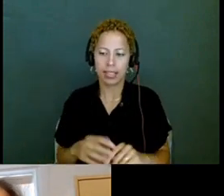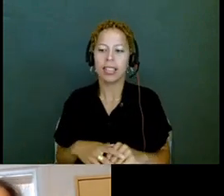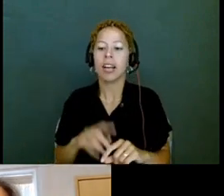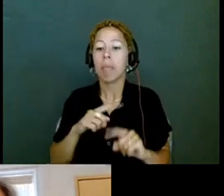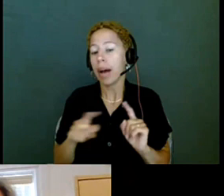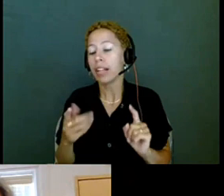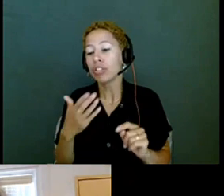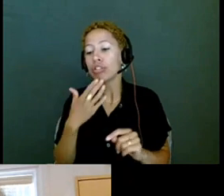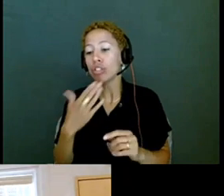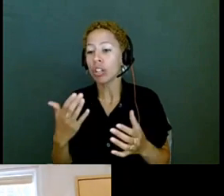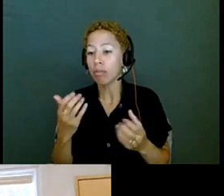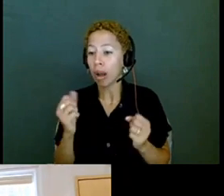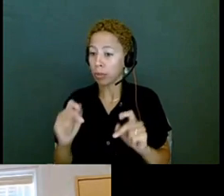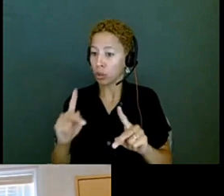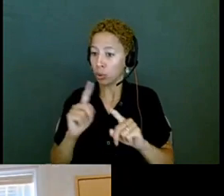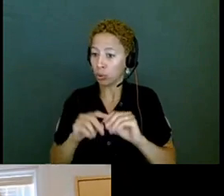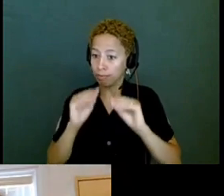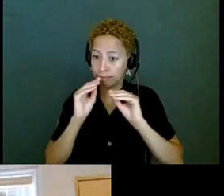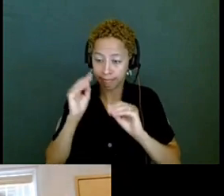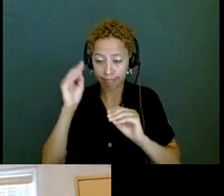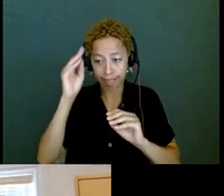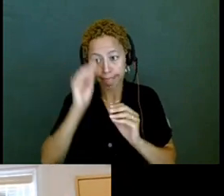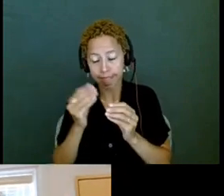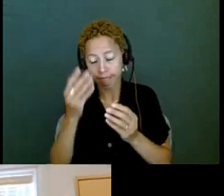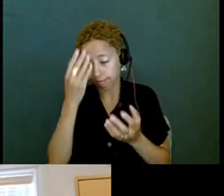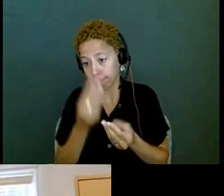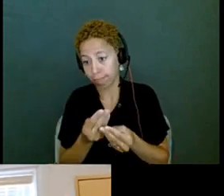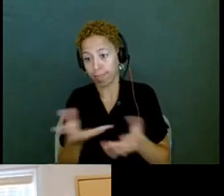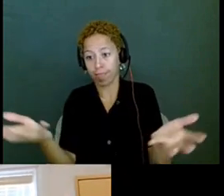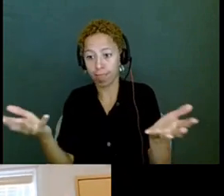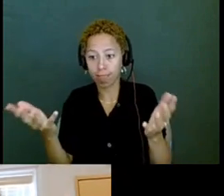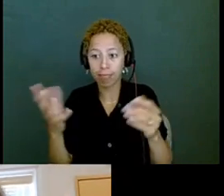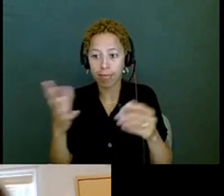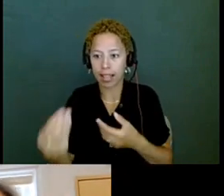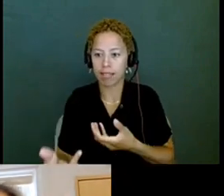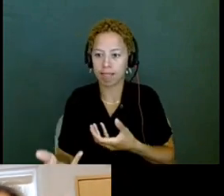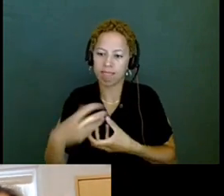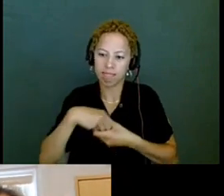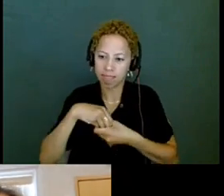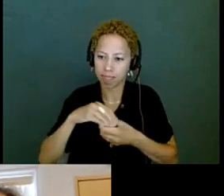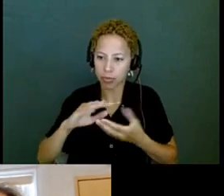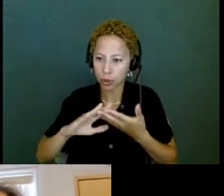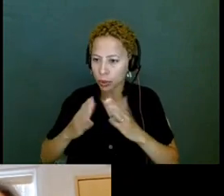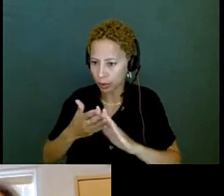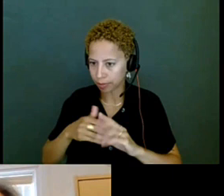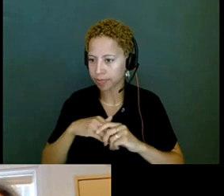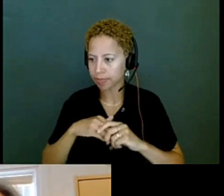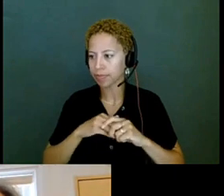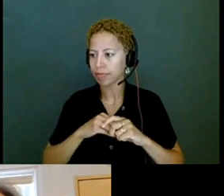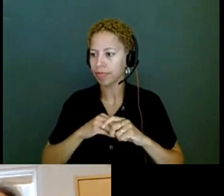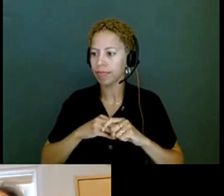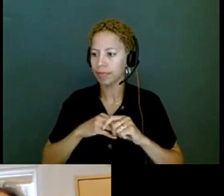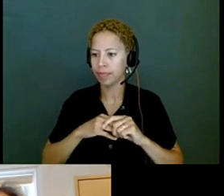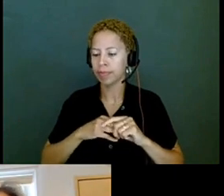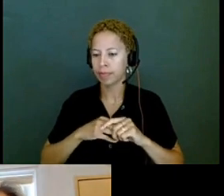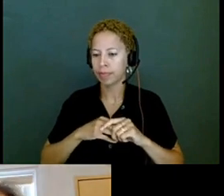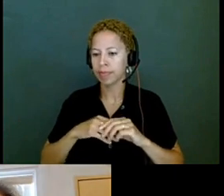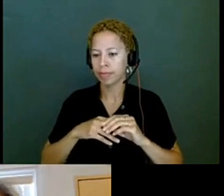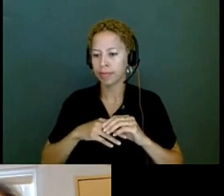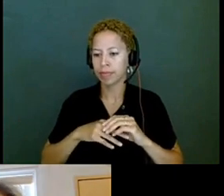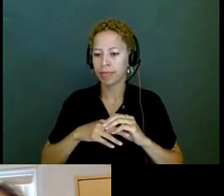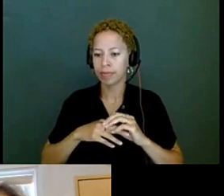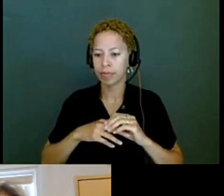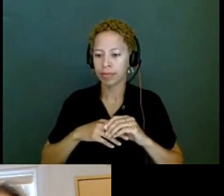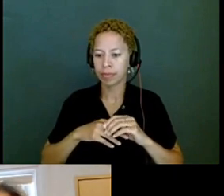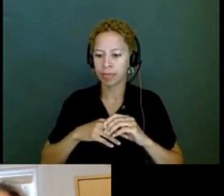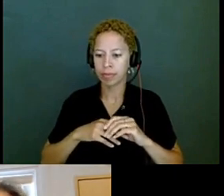out and good way to get the community connected to us. Mm-hmm. You can also, the page that is up there right now, and I'll show it to